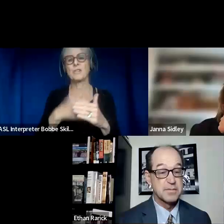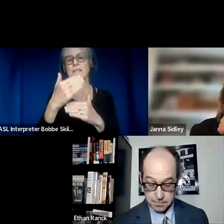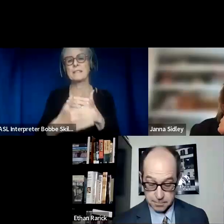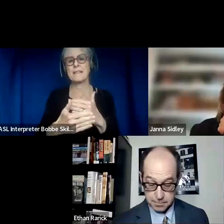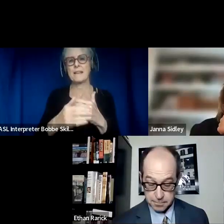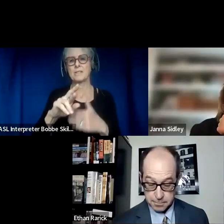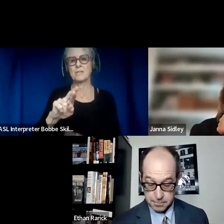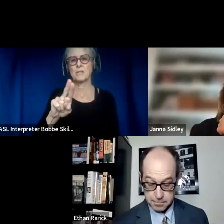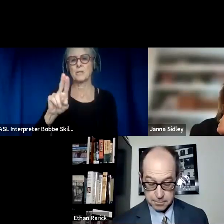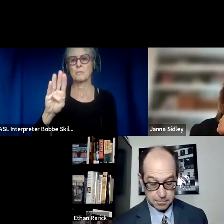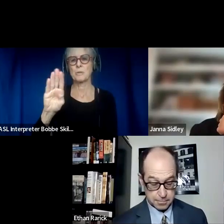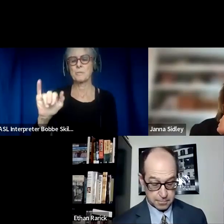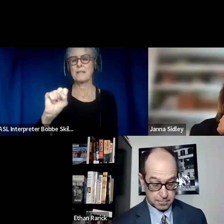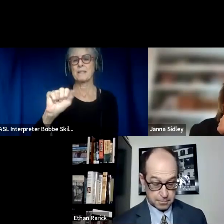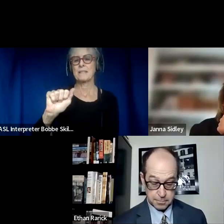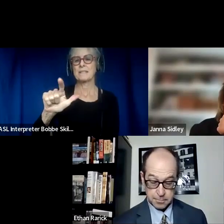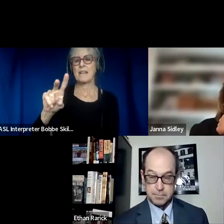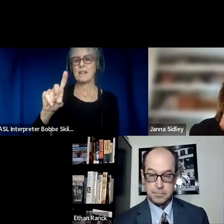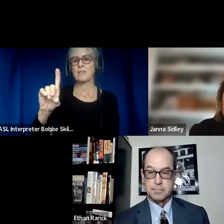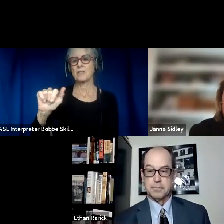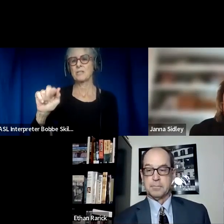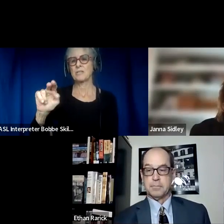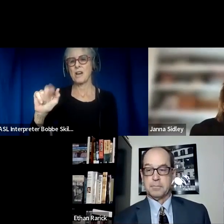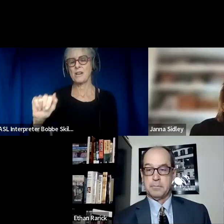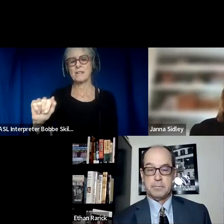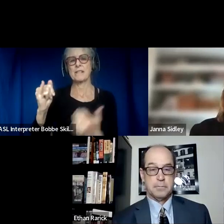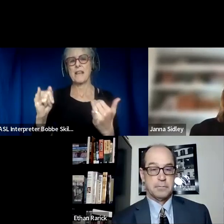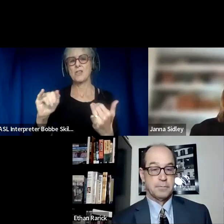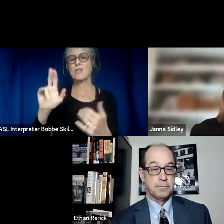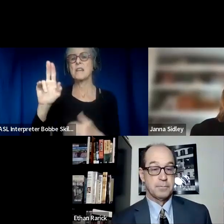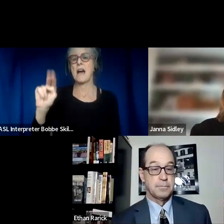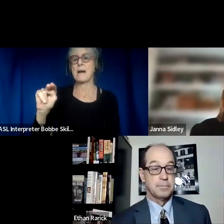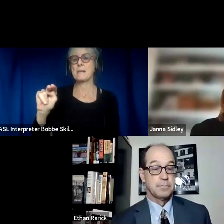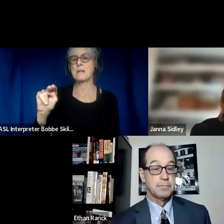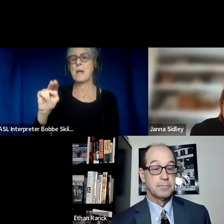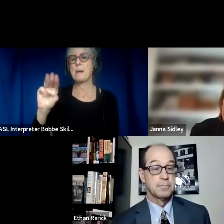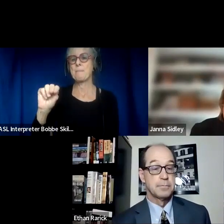to Ruby Saldana. Ruby, you should now have the ability to unmute yourself.